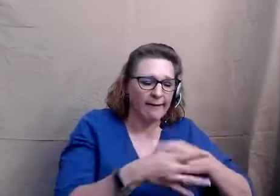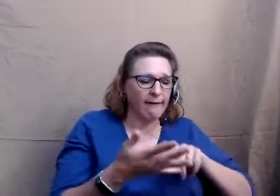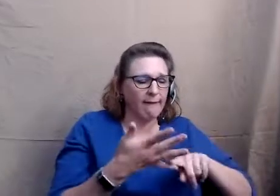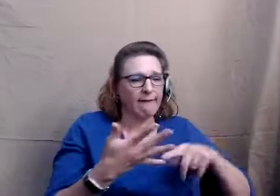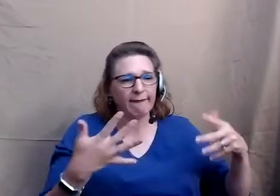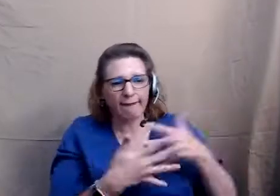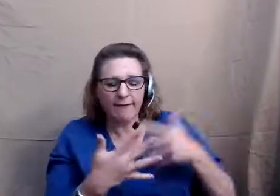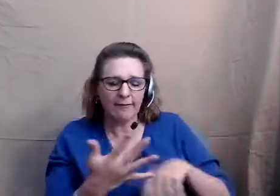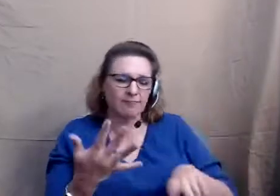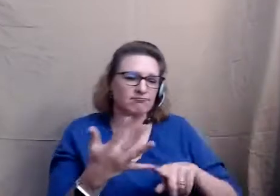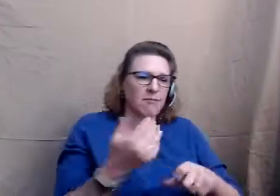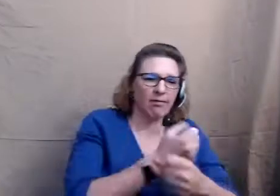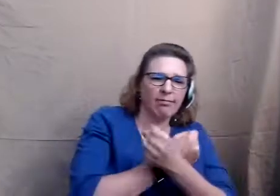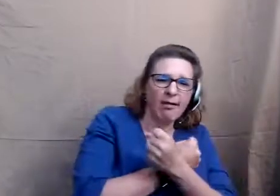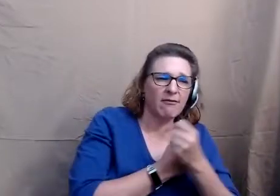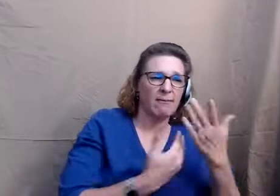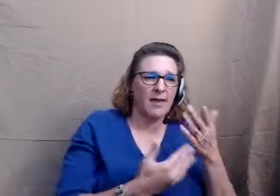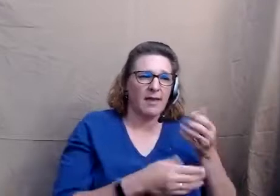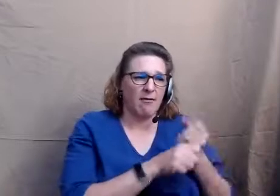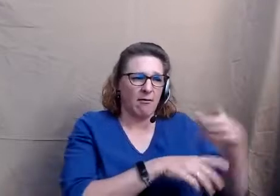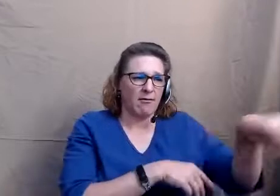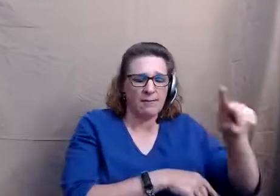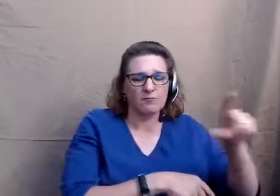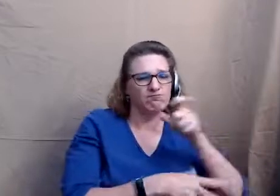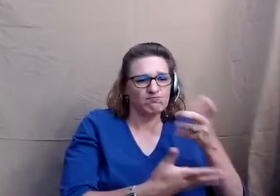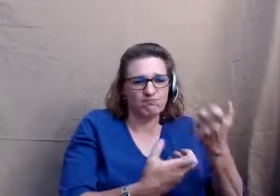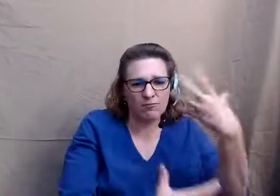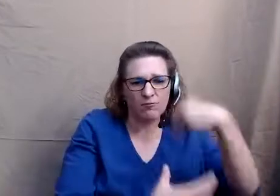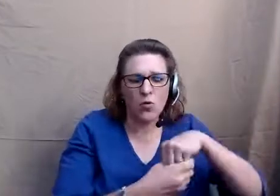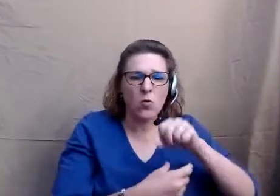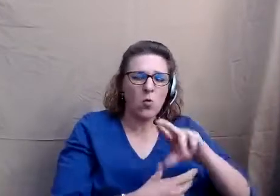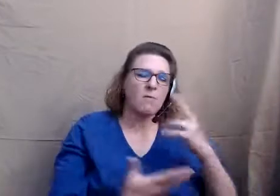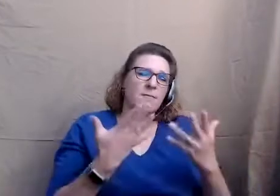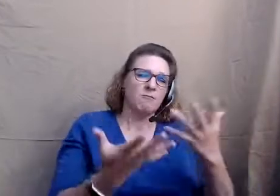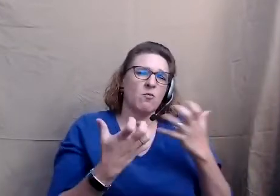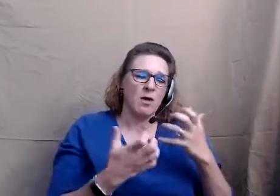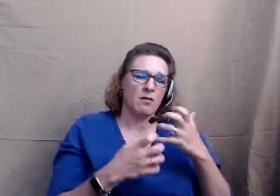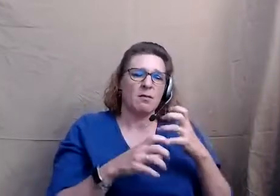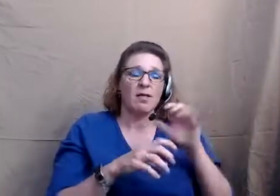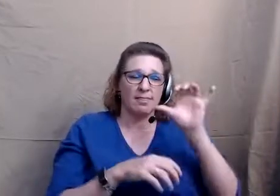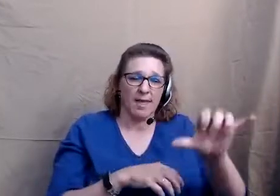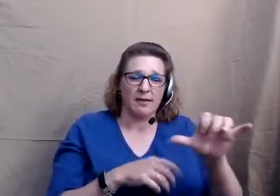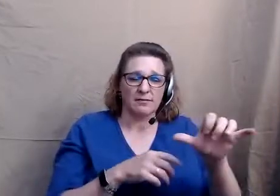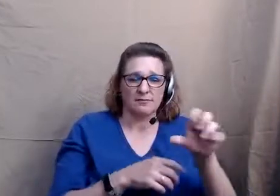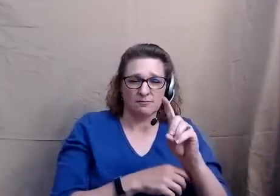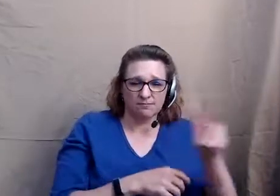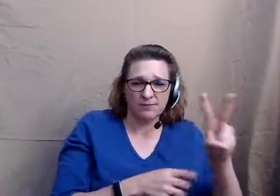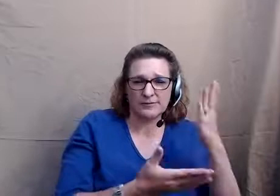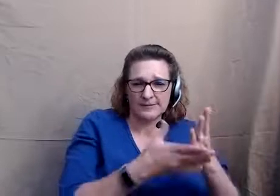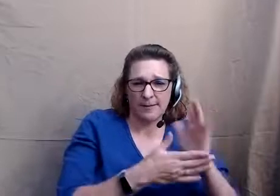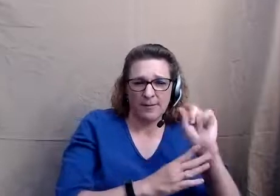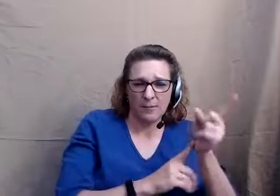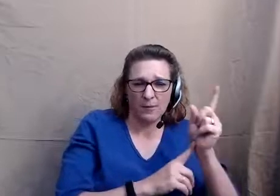reasons that prevent their involvement, or may simply have wanted the violence to have stopped in the moment. There are also